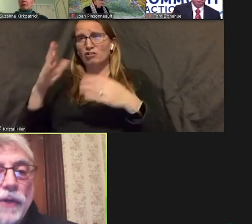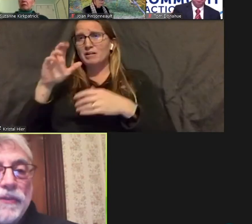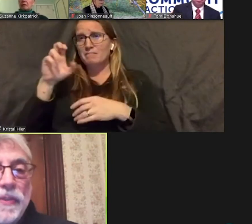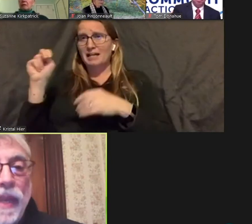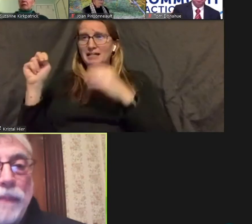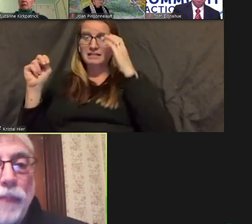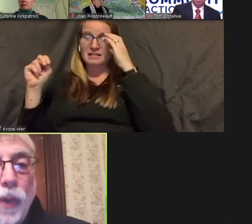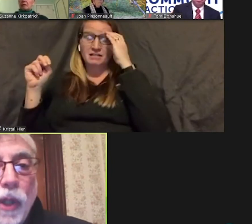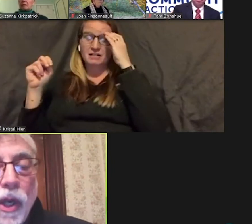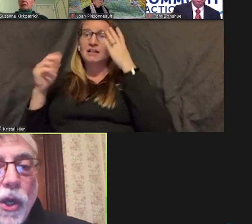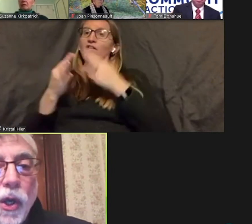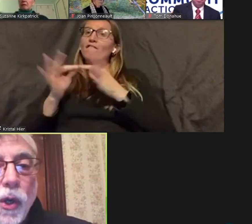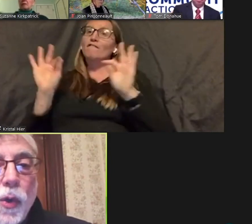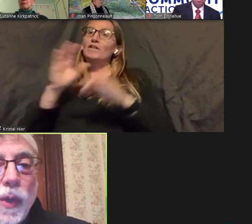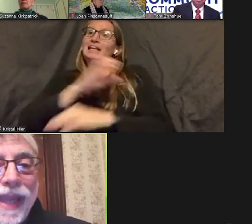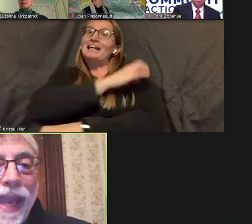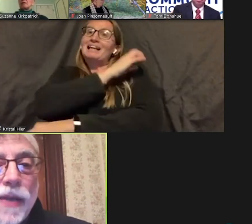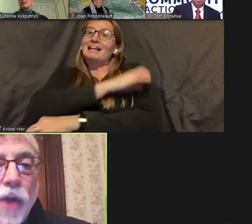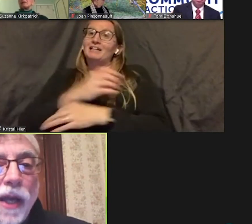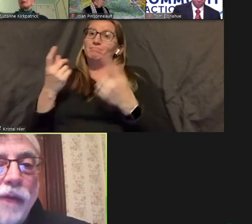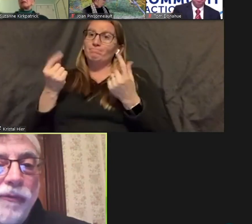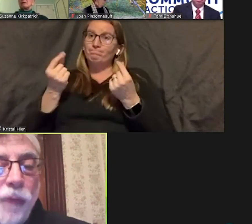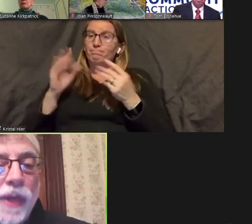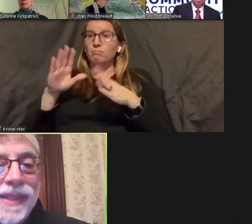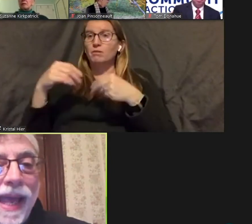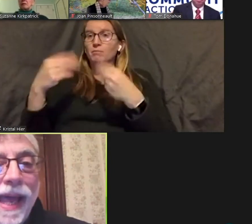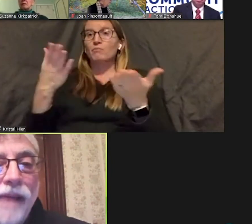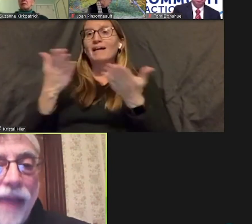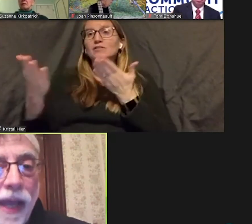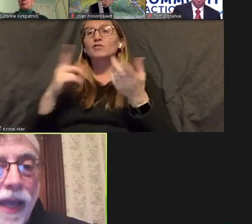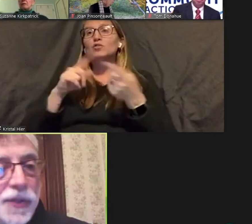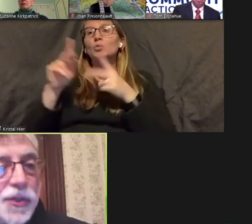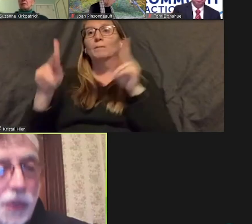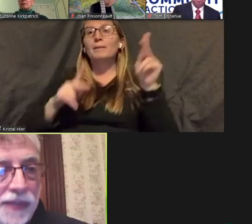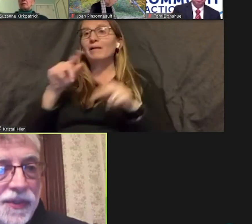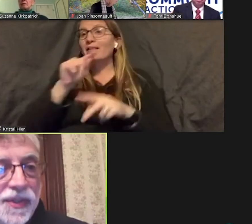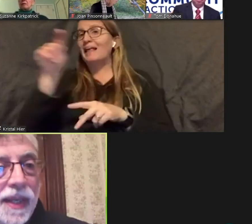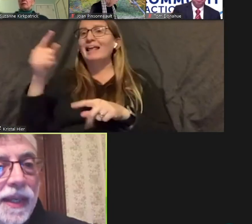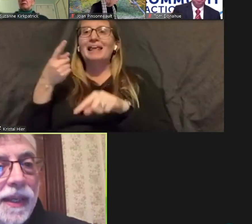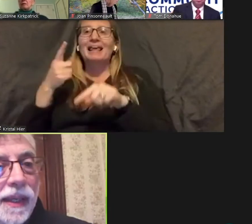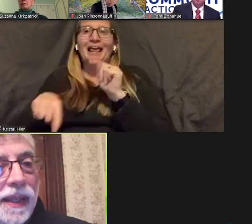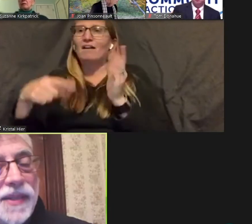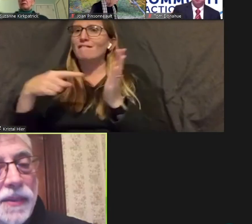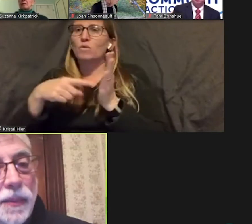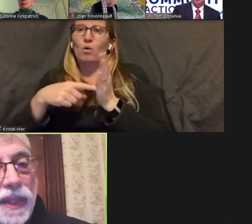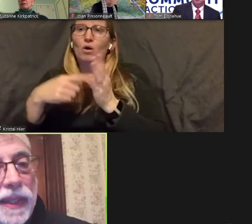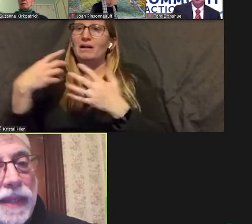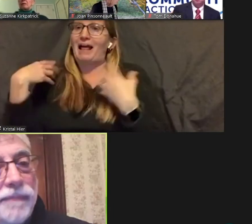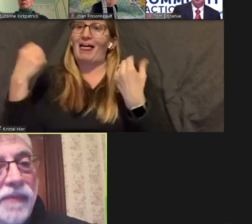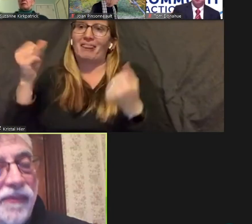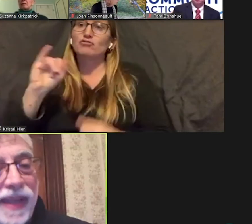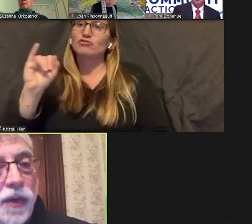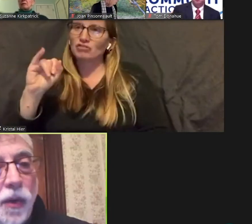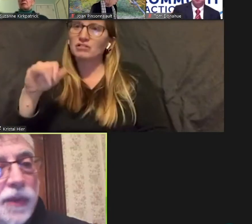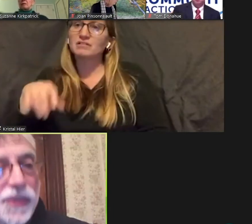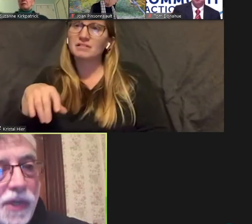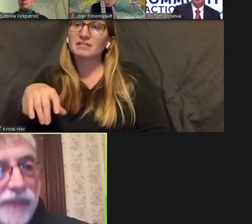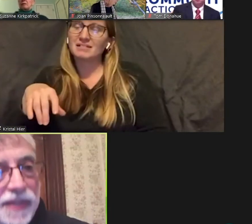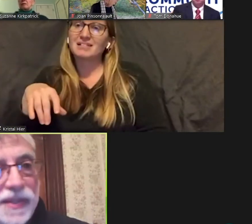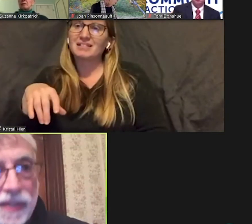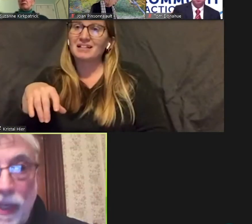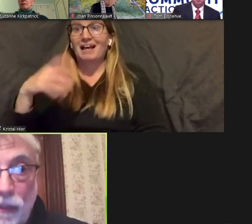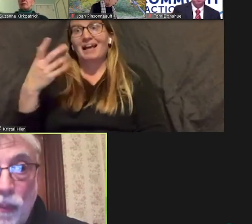Clinic serves people who cannot afford to have health insurance. And that's a really